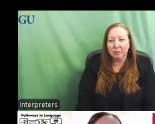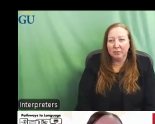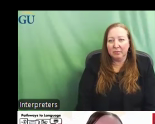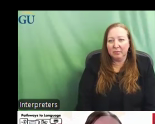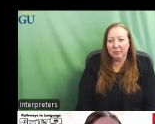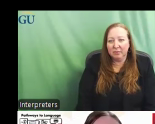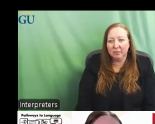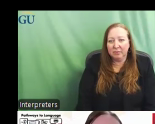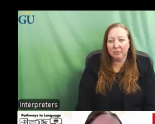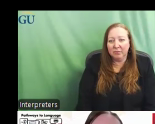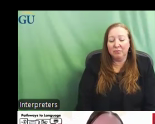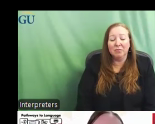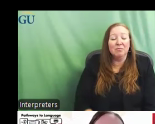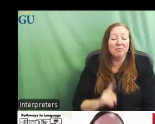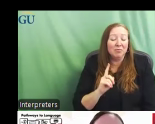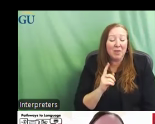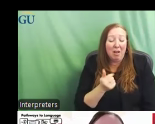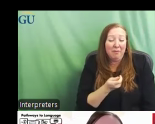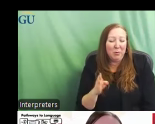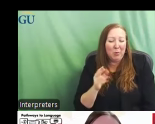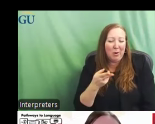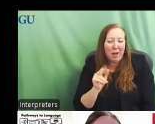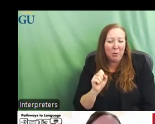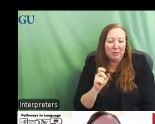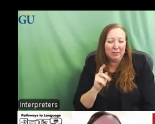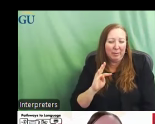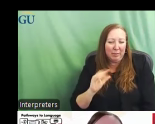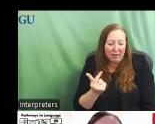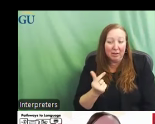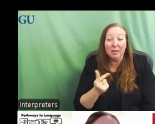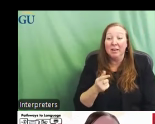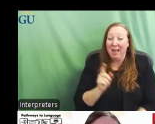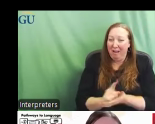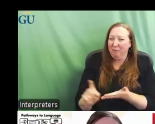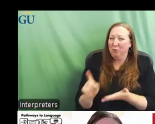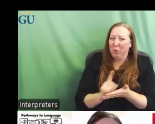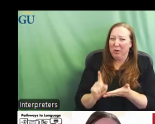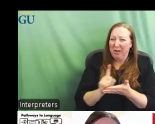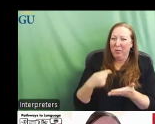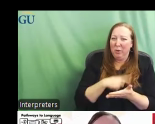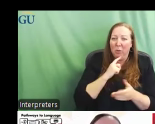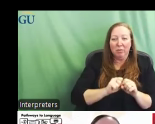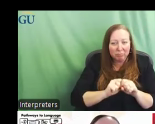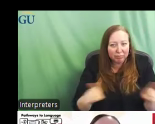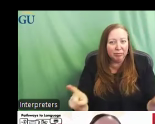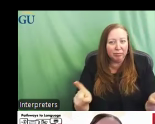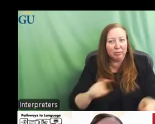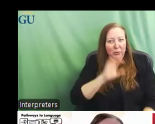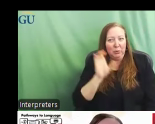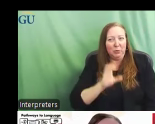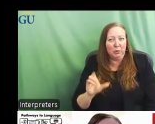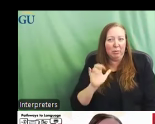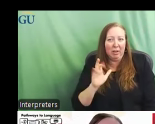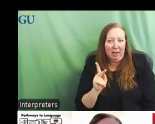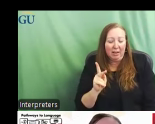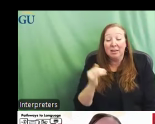Just a few housekeeping notes. Each week, iEcho will email you a Zoom link to join the session an hour before the session begins. If you have not